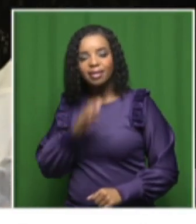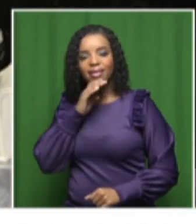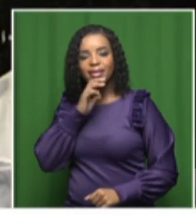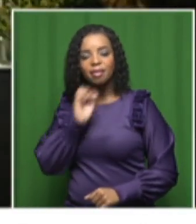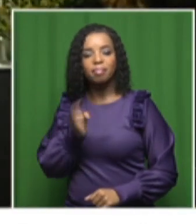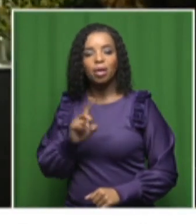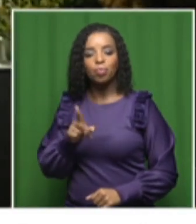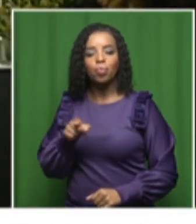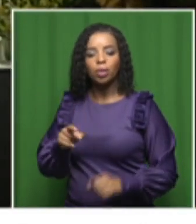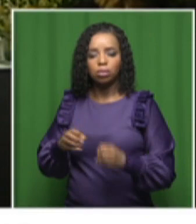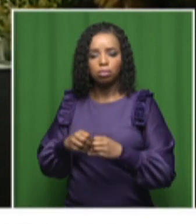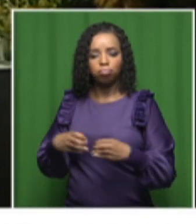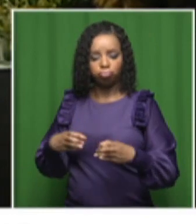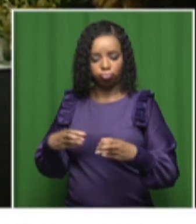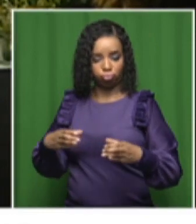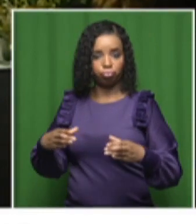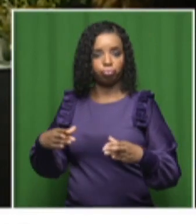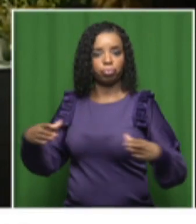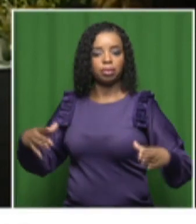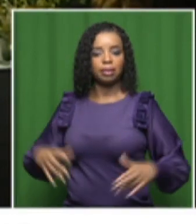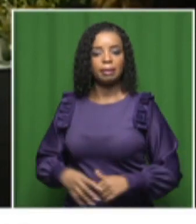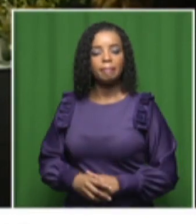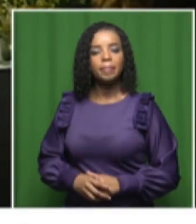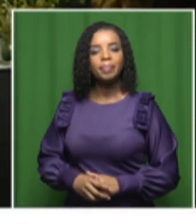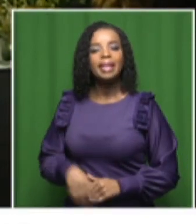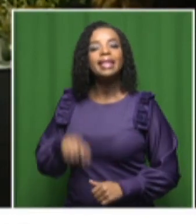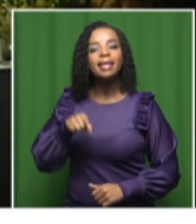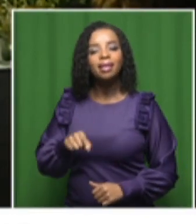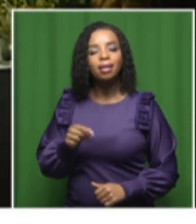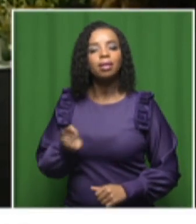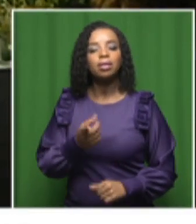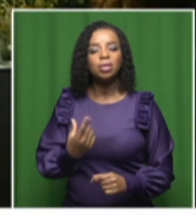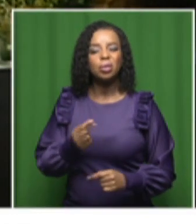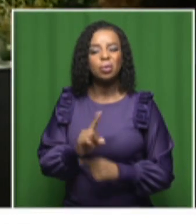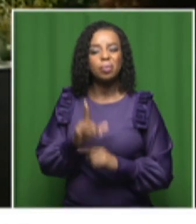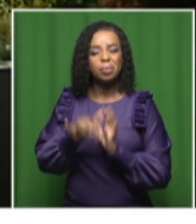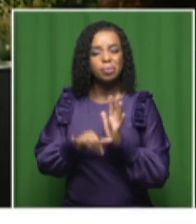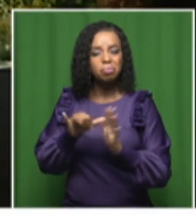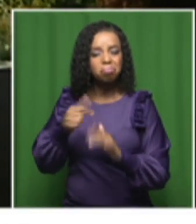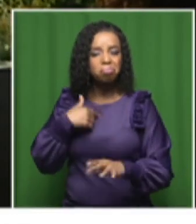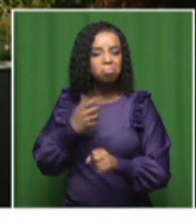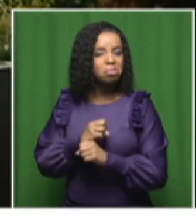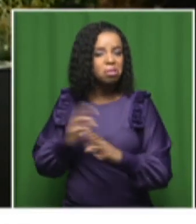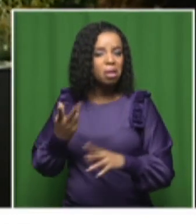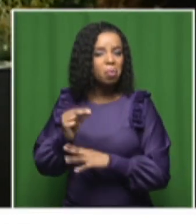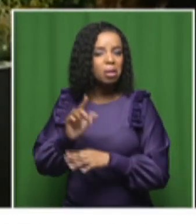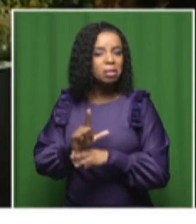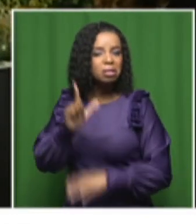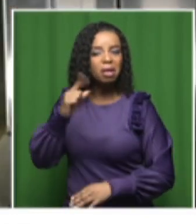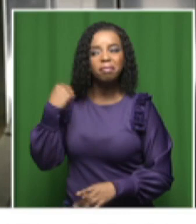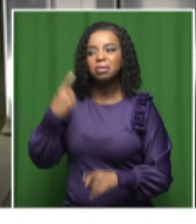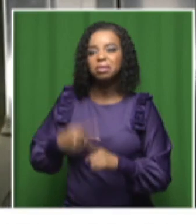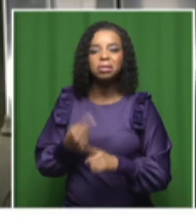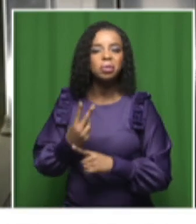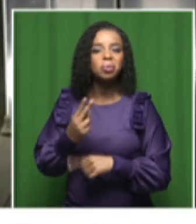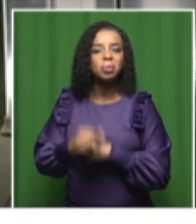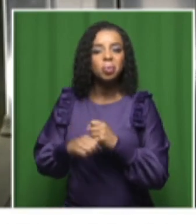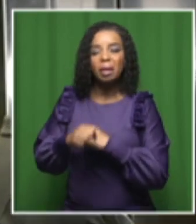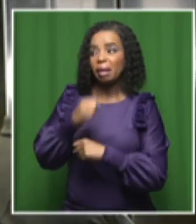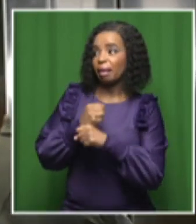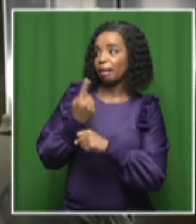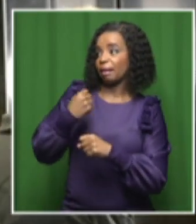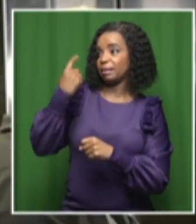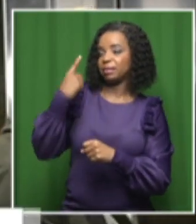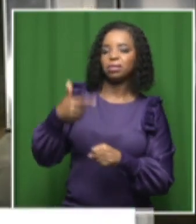8 families. I'm a digital entrepreneur. I create content on YouTube. I started about in 2017. I've been doing it full time for the past 2 years. The biggest problem